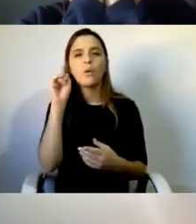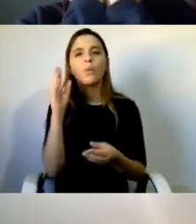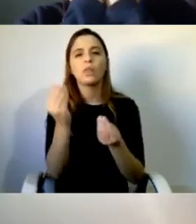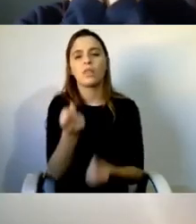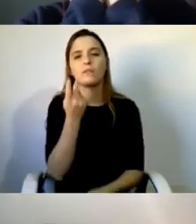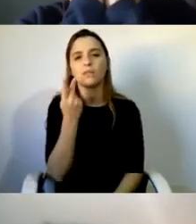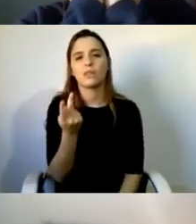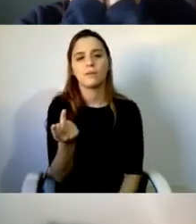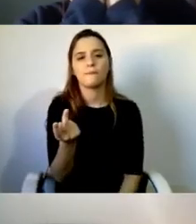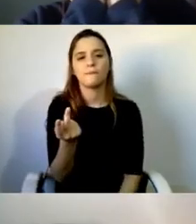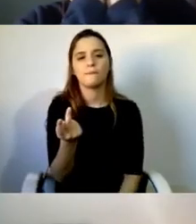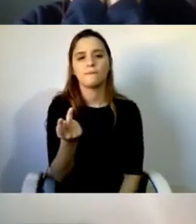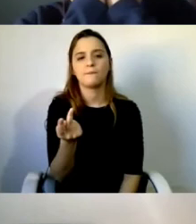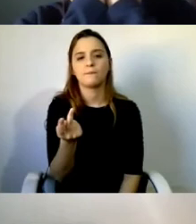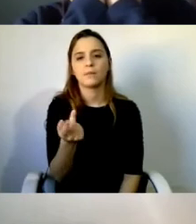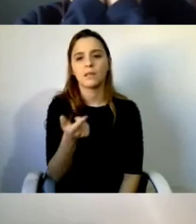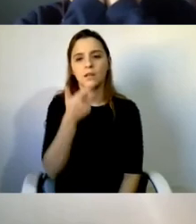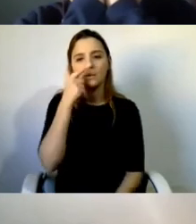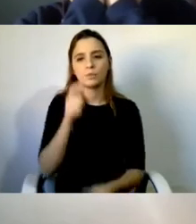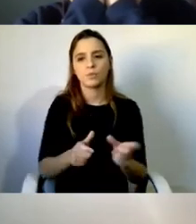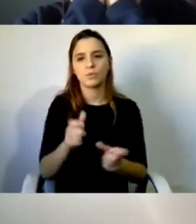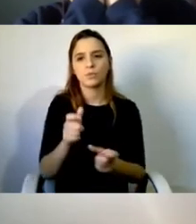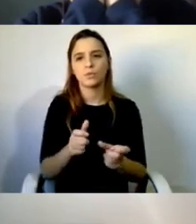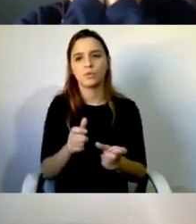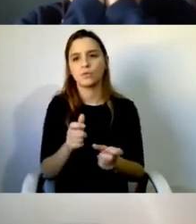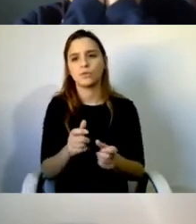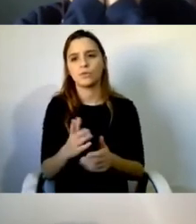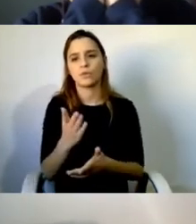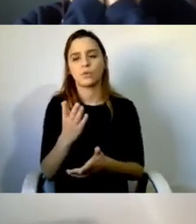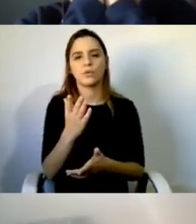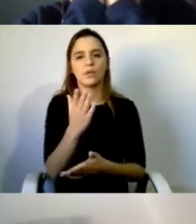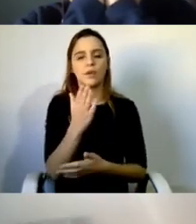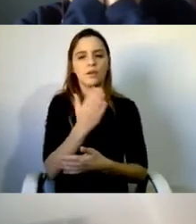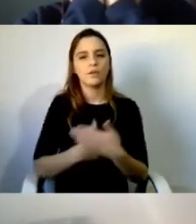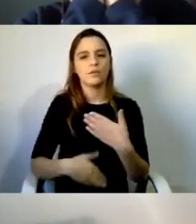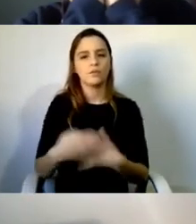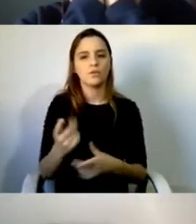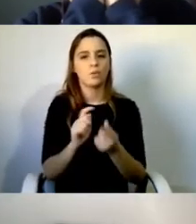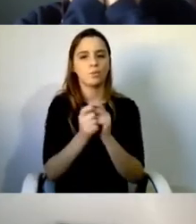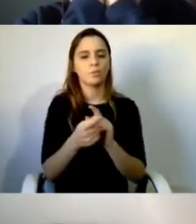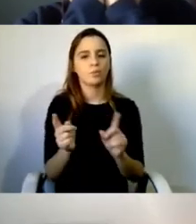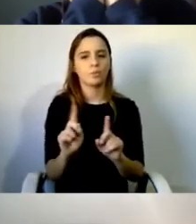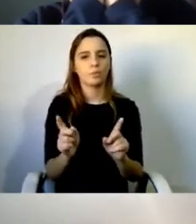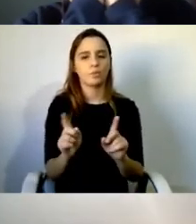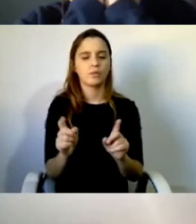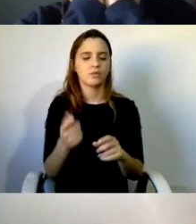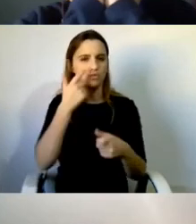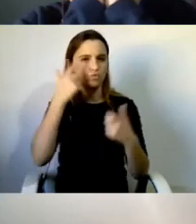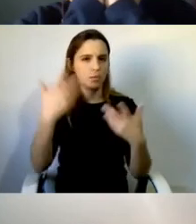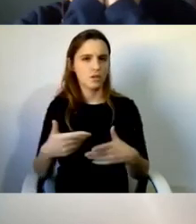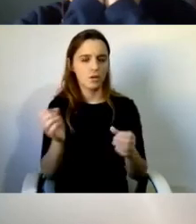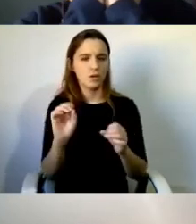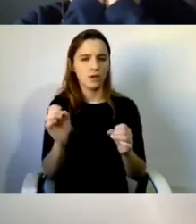people live remains unchanged. And there is no surprise about that, because if you live with your parents